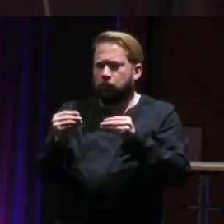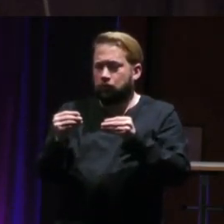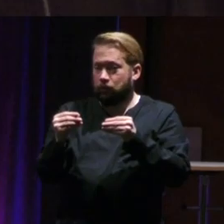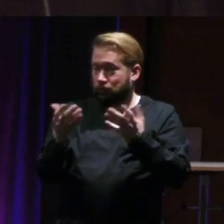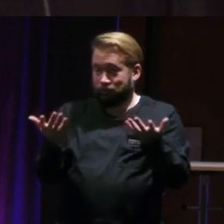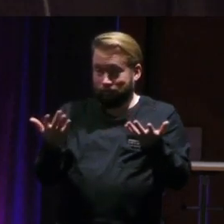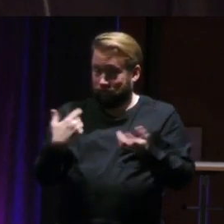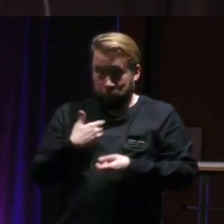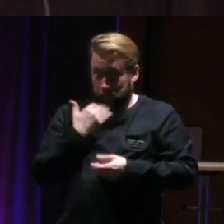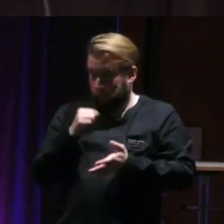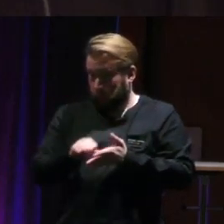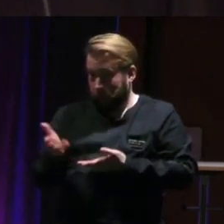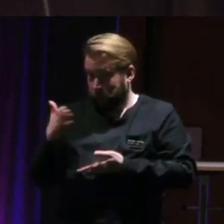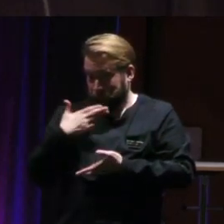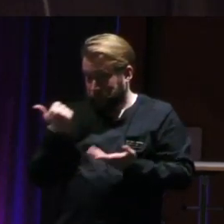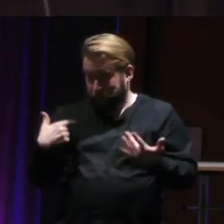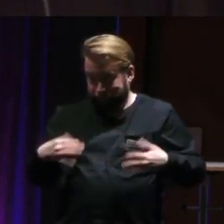it.